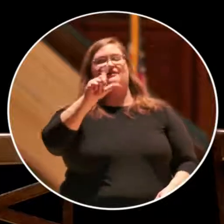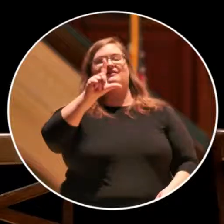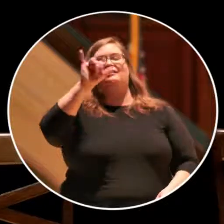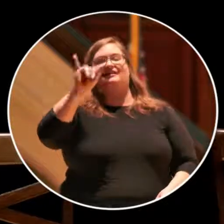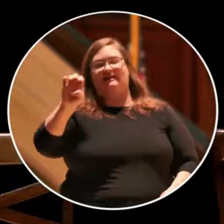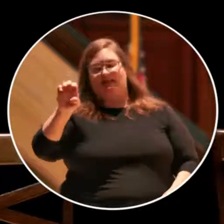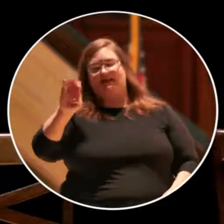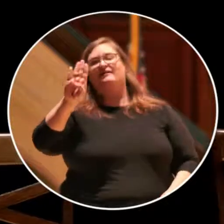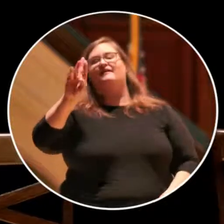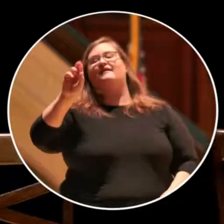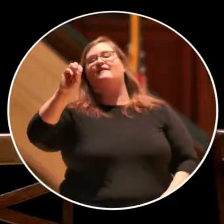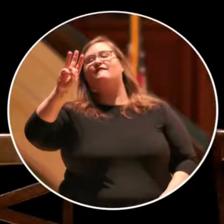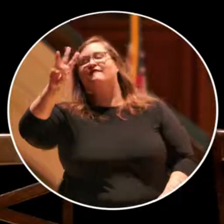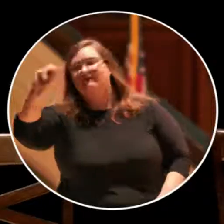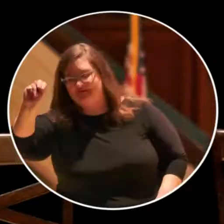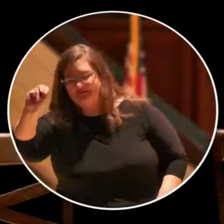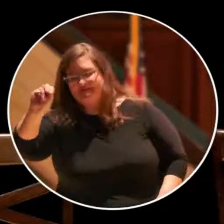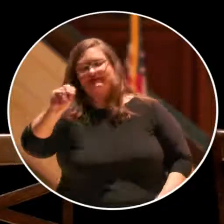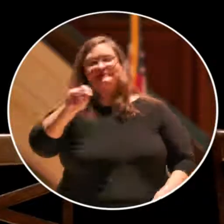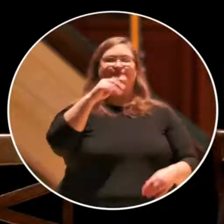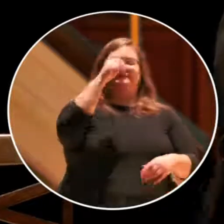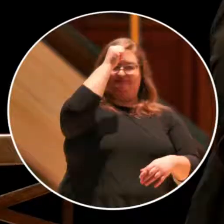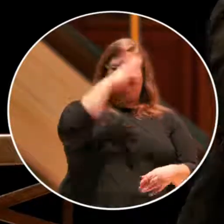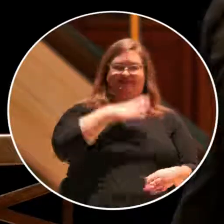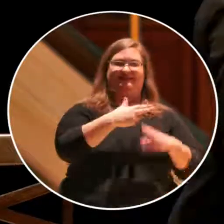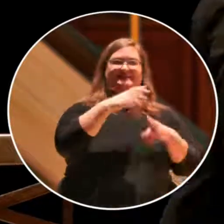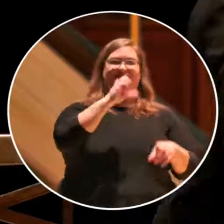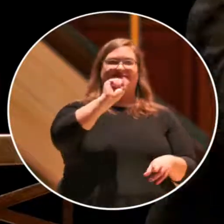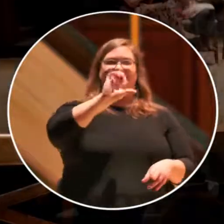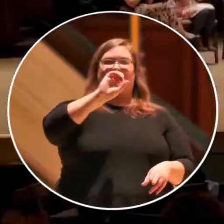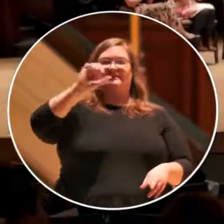welcome Scott Seifritz.